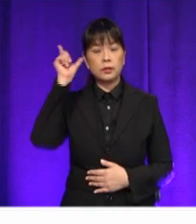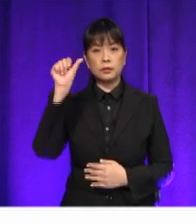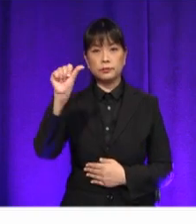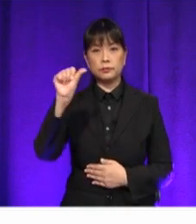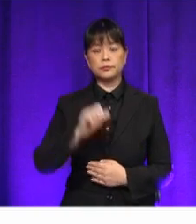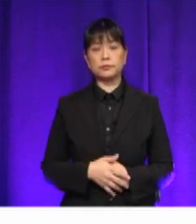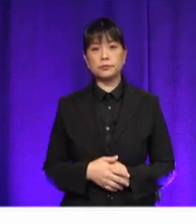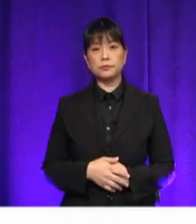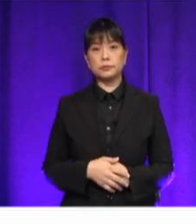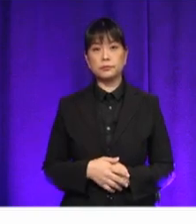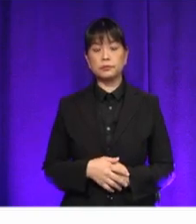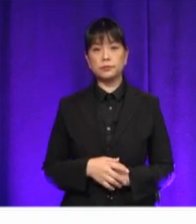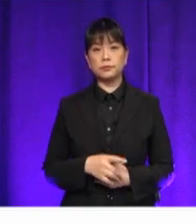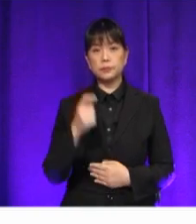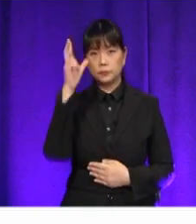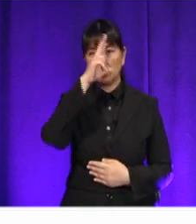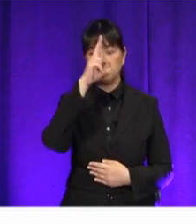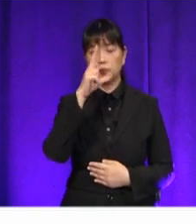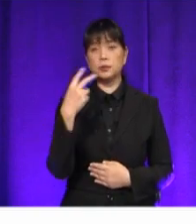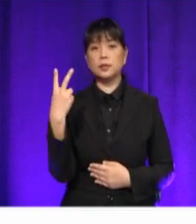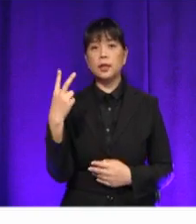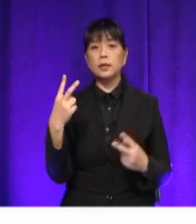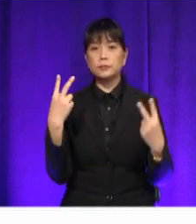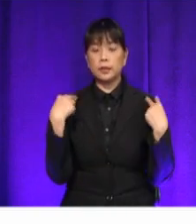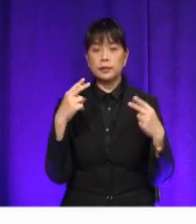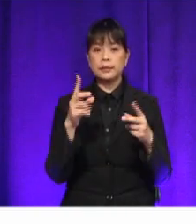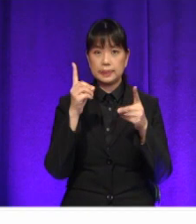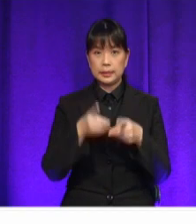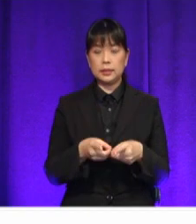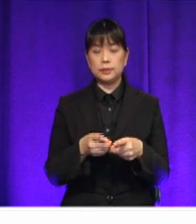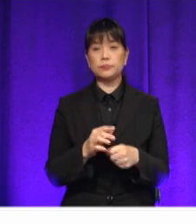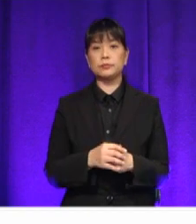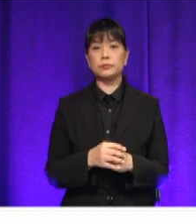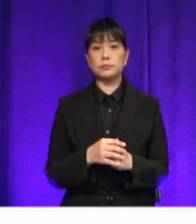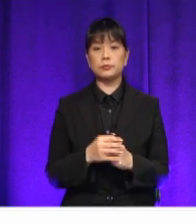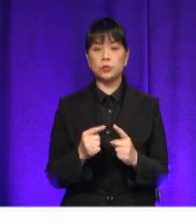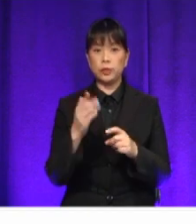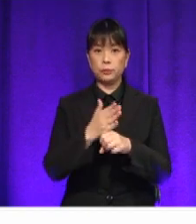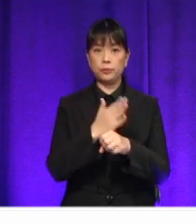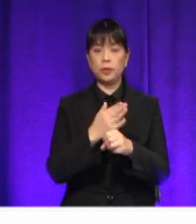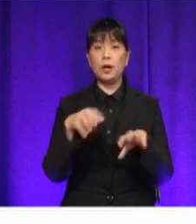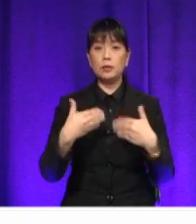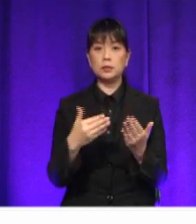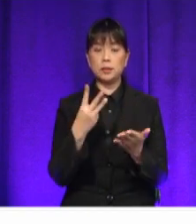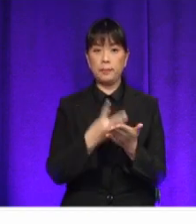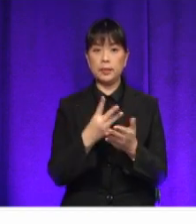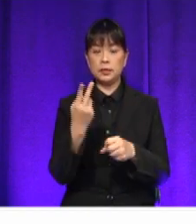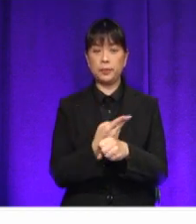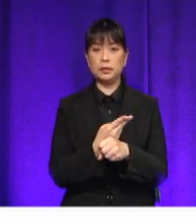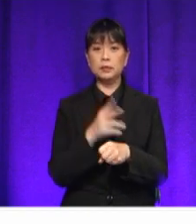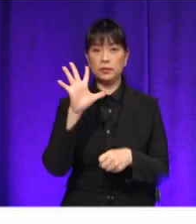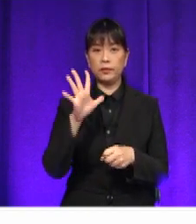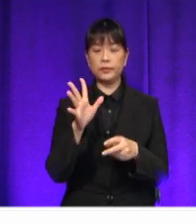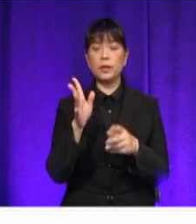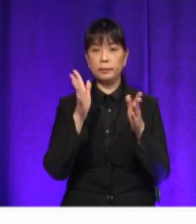The government has decided to improve Rochester School by giving it some money to spend. Listen to 5 people giving their opinion about